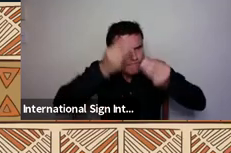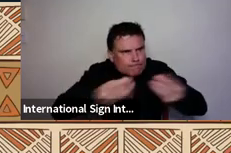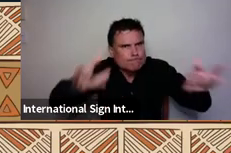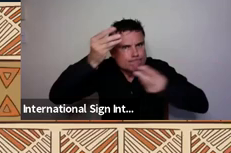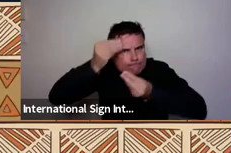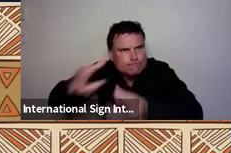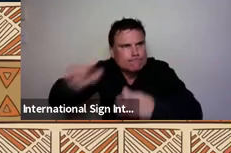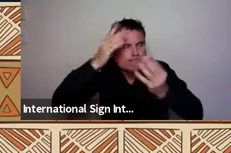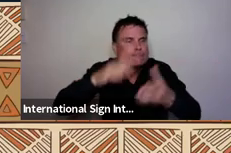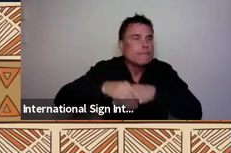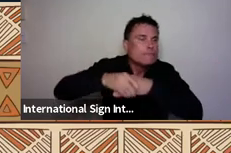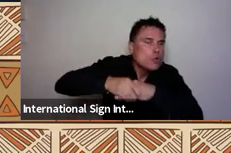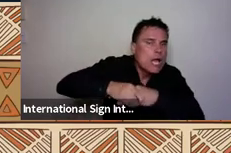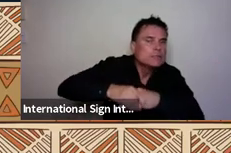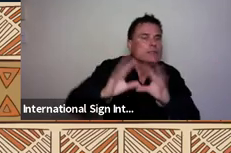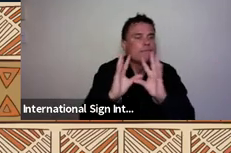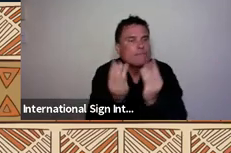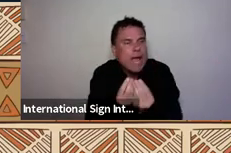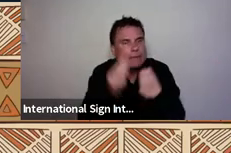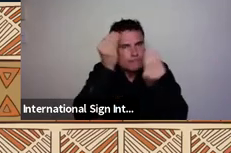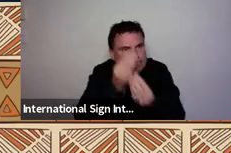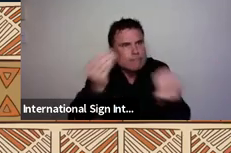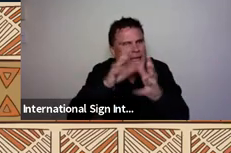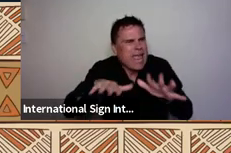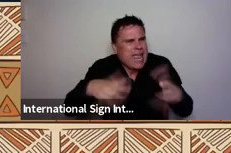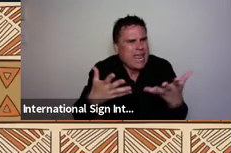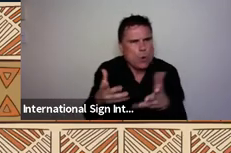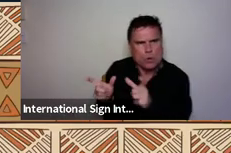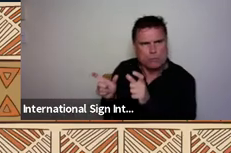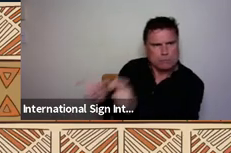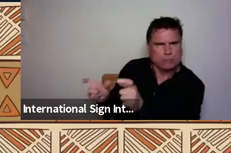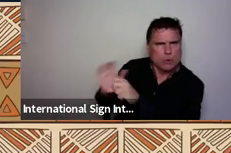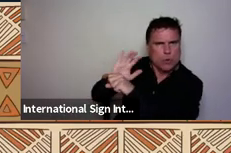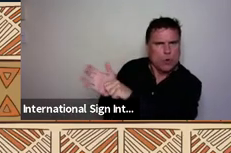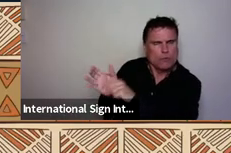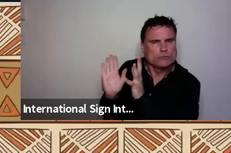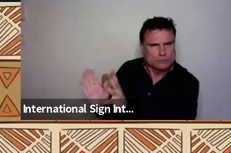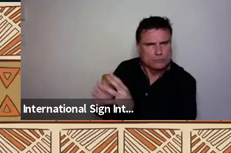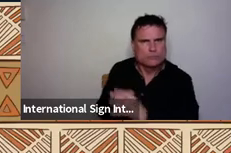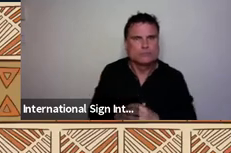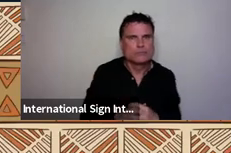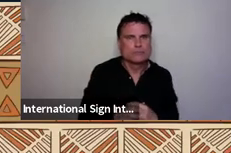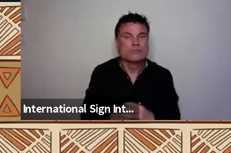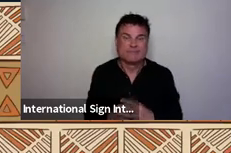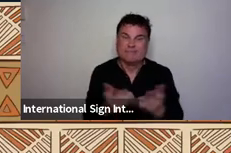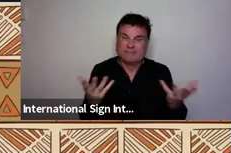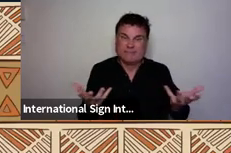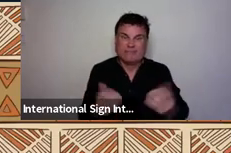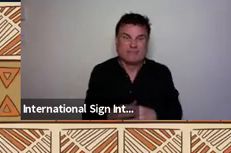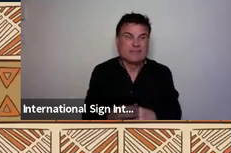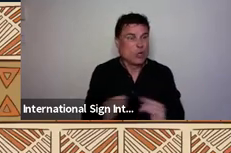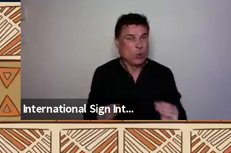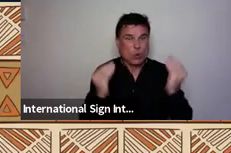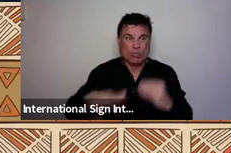we're committed to preventing stigma. We also know that they're not a homogenous group. We know young people live in